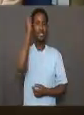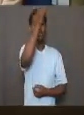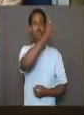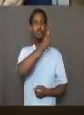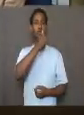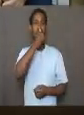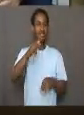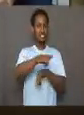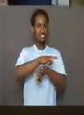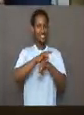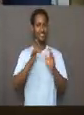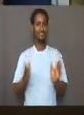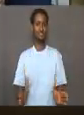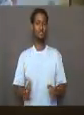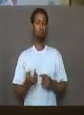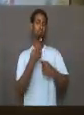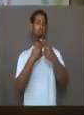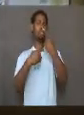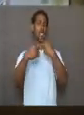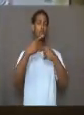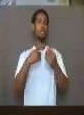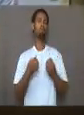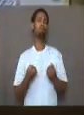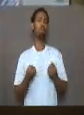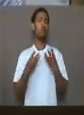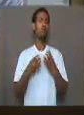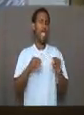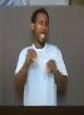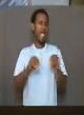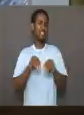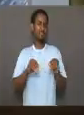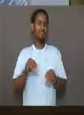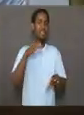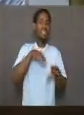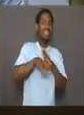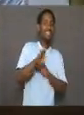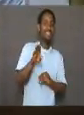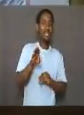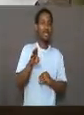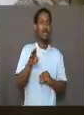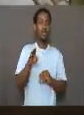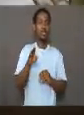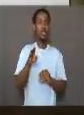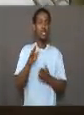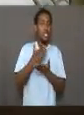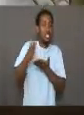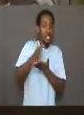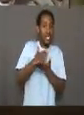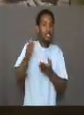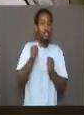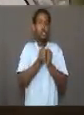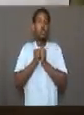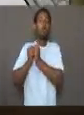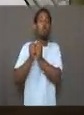Ethiopian citizens are becoming more active in their interactions with